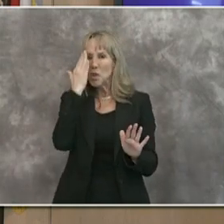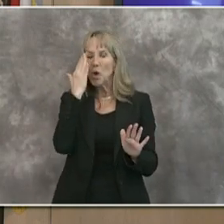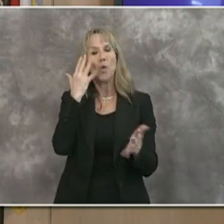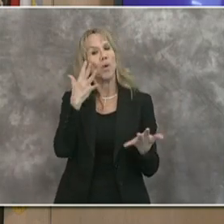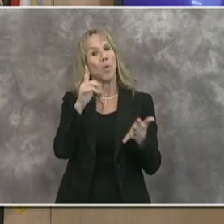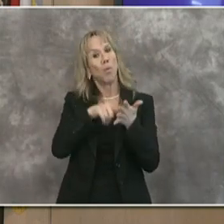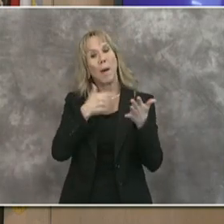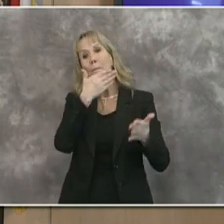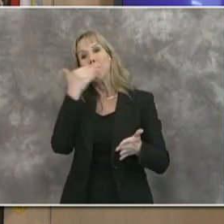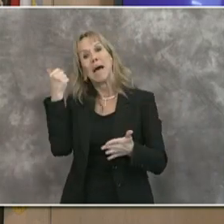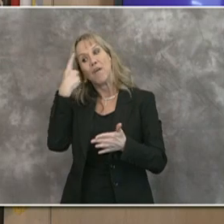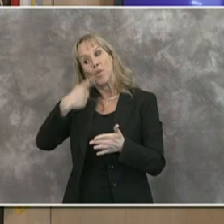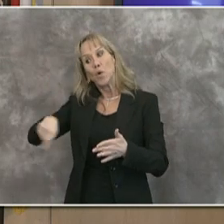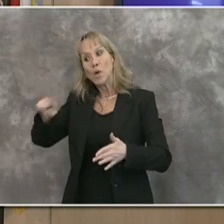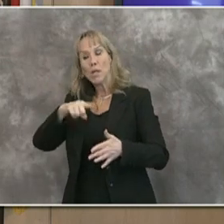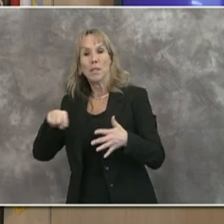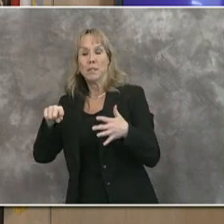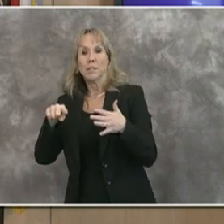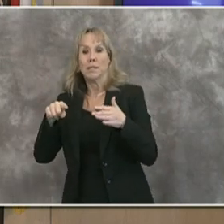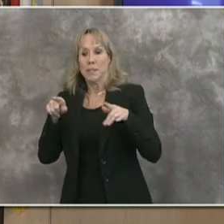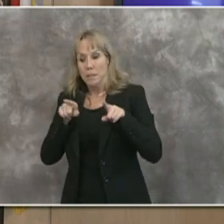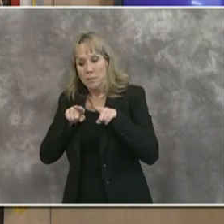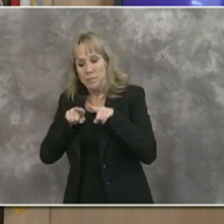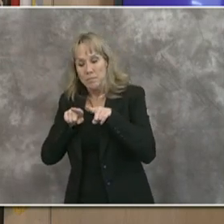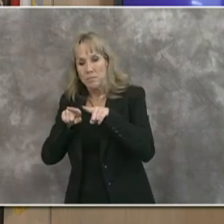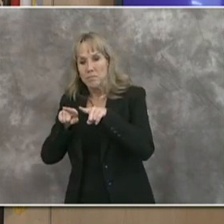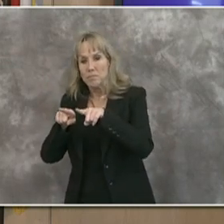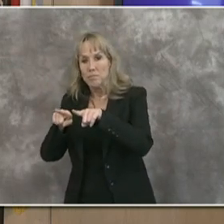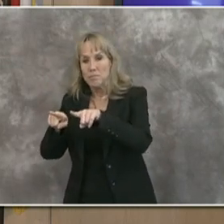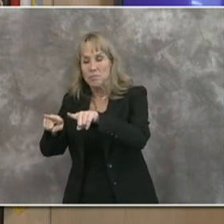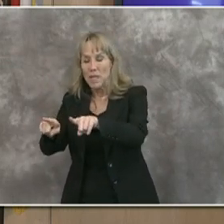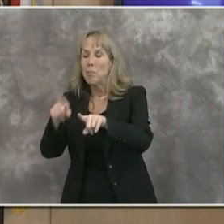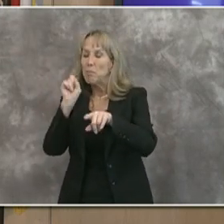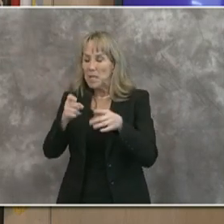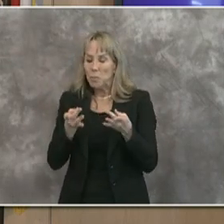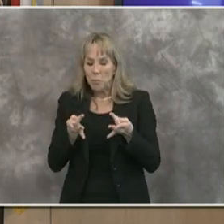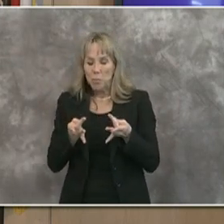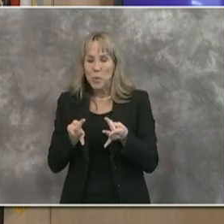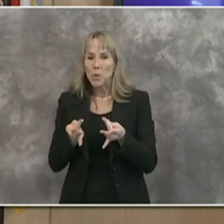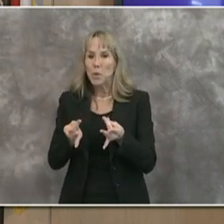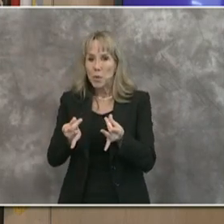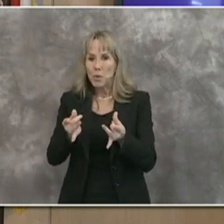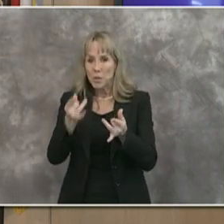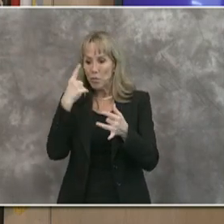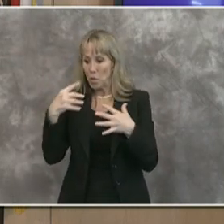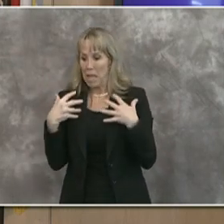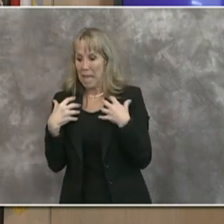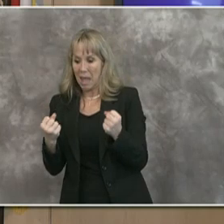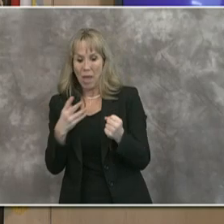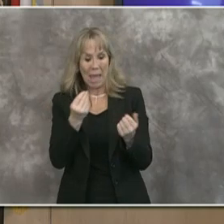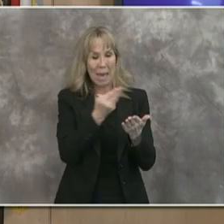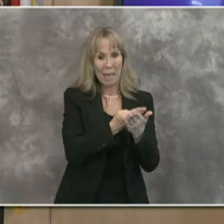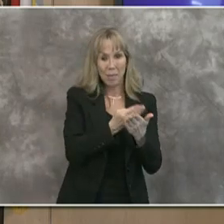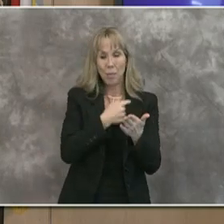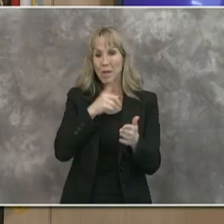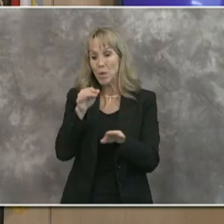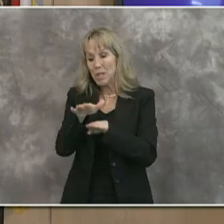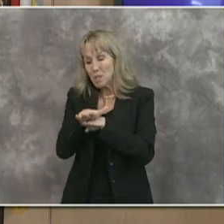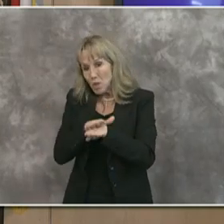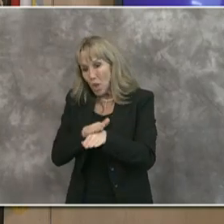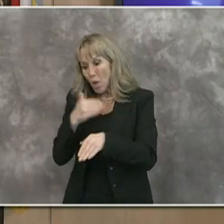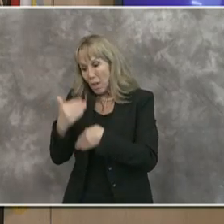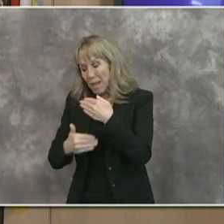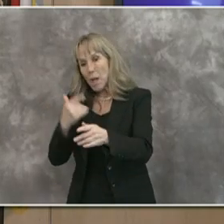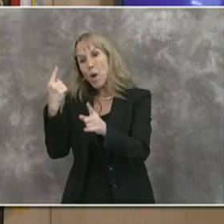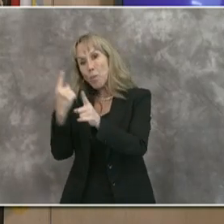health best interest is also in the rebuilding the economy, and that we do this smoothly We do this slowly, we do this appropriately, and